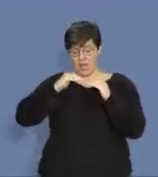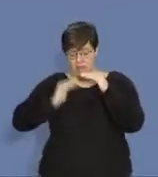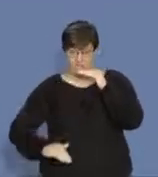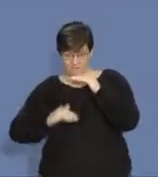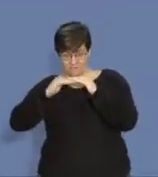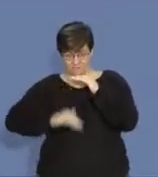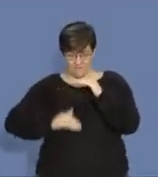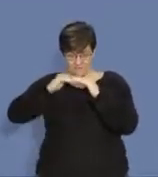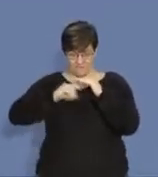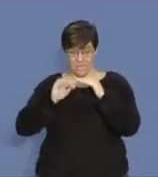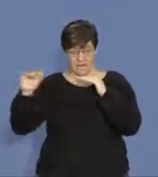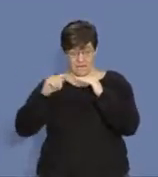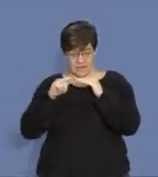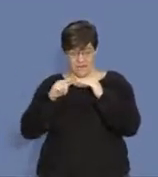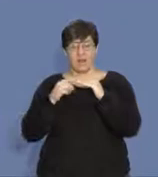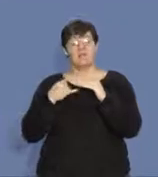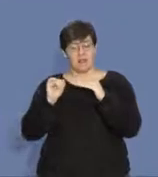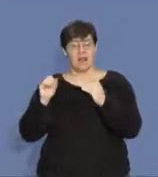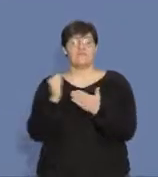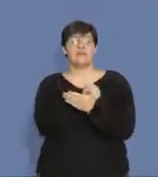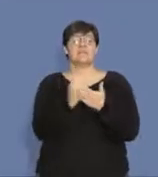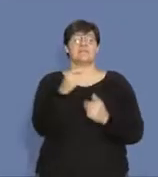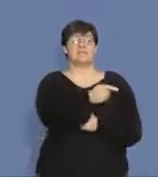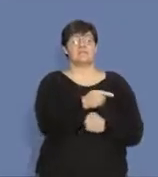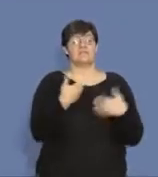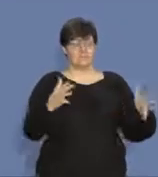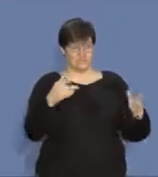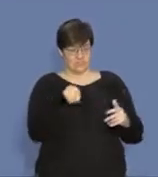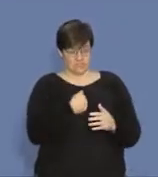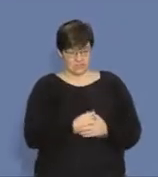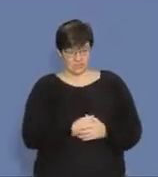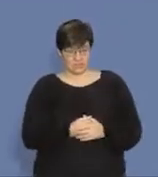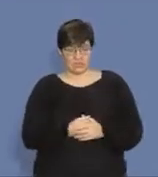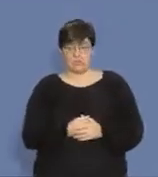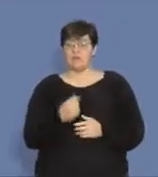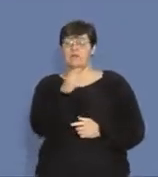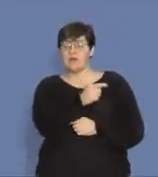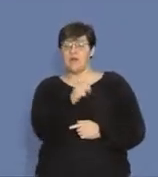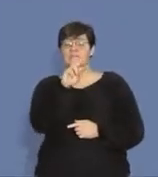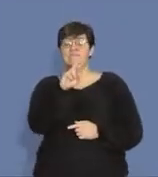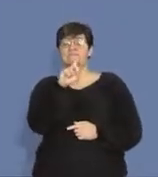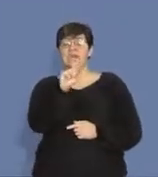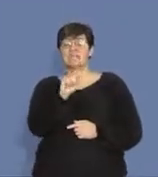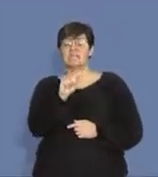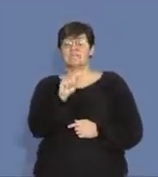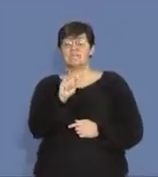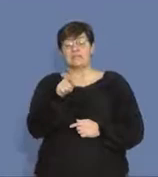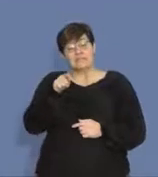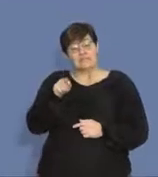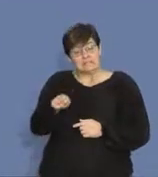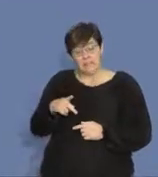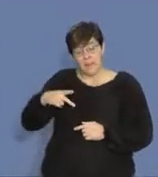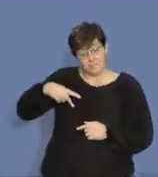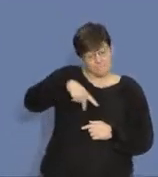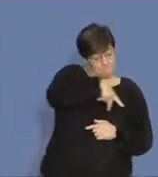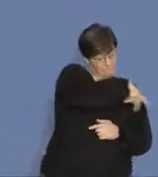his turnover is less than a million rand, he's still registered as a VAT vendor. Calculate the amount of VAT that Billy will